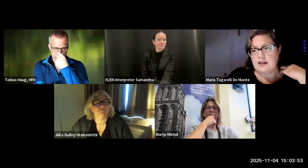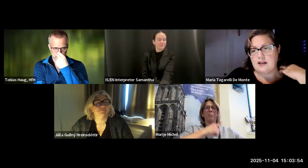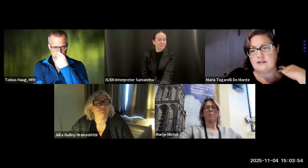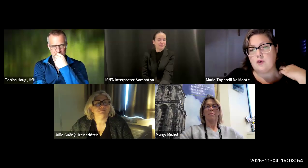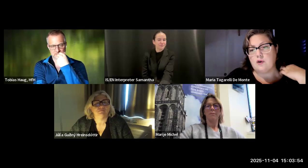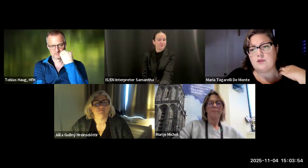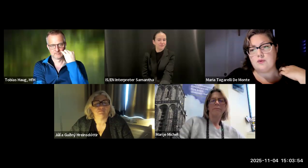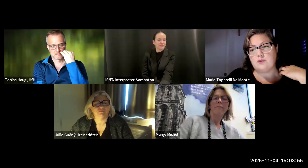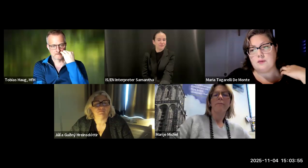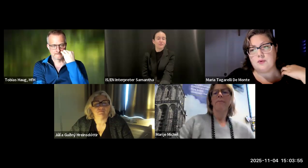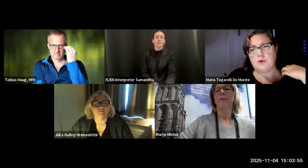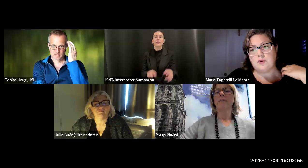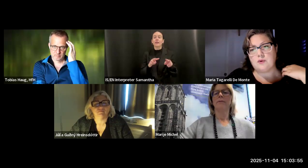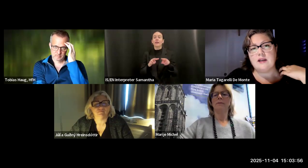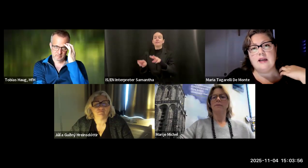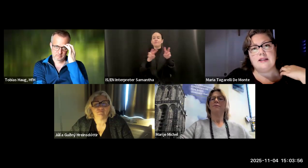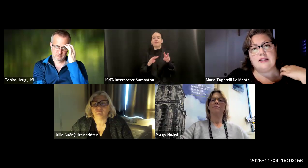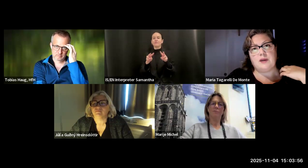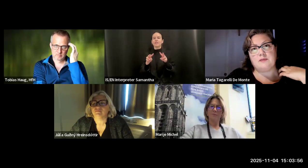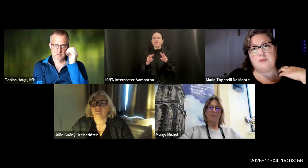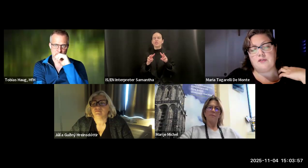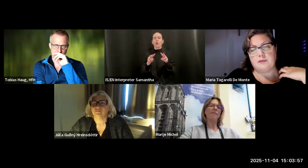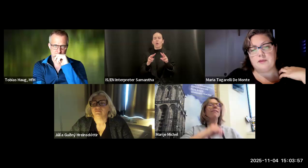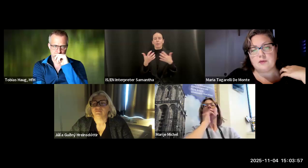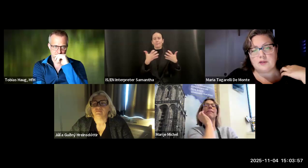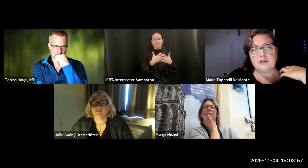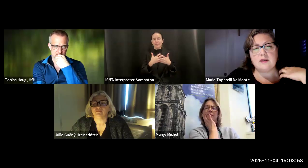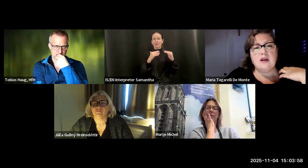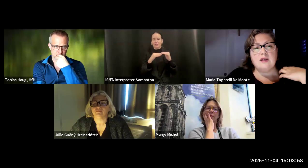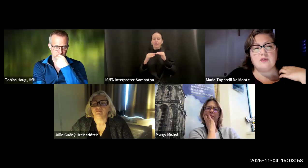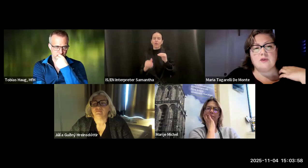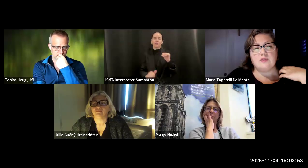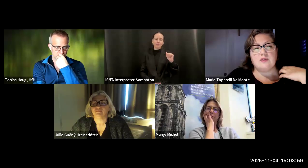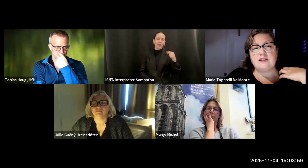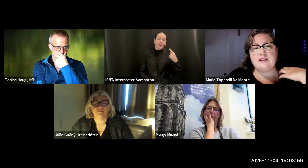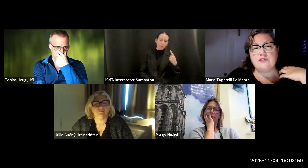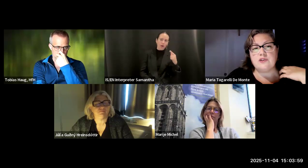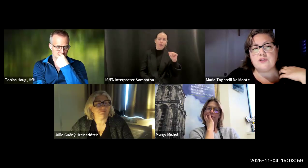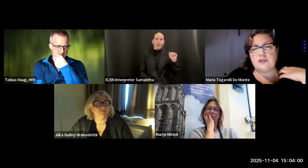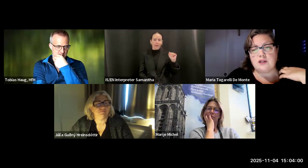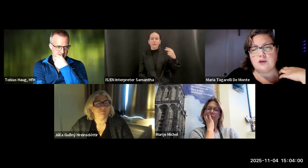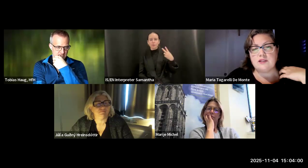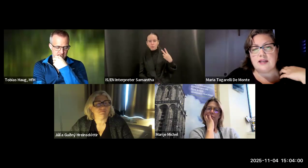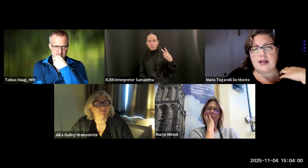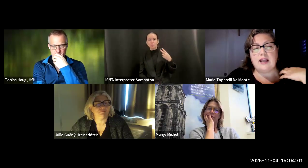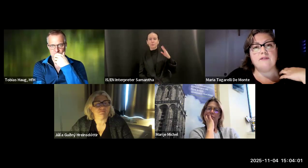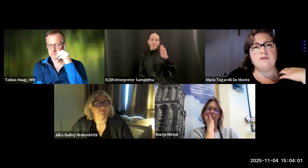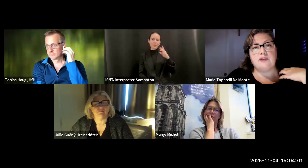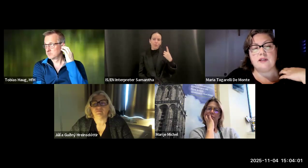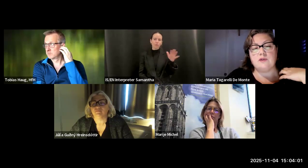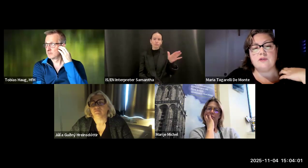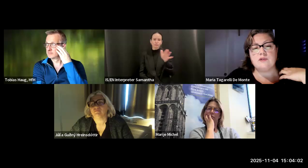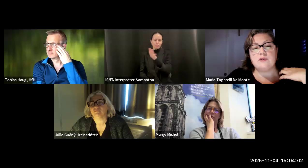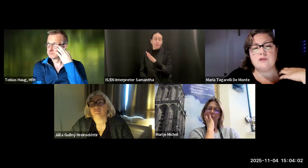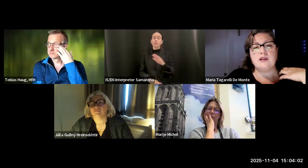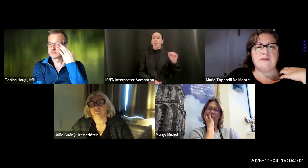are organized according to the progress that we expect from the students. So as you can see, the first videos, the